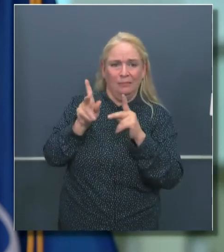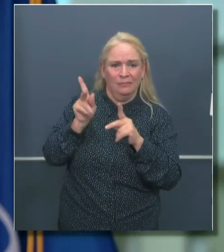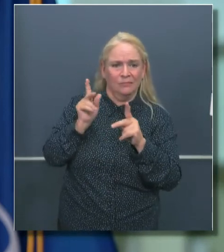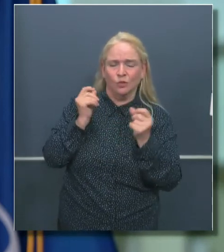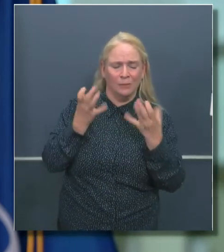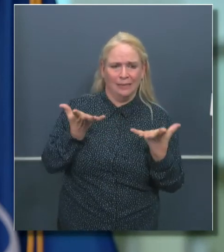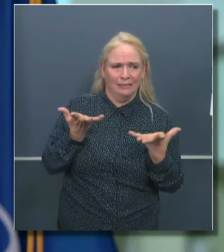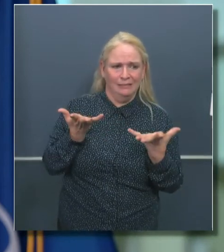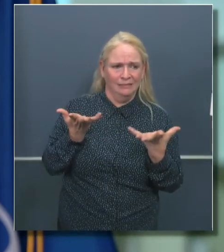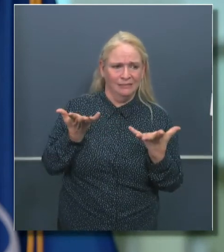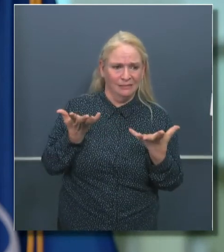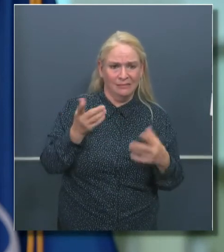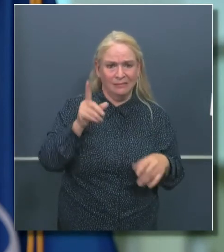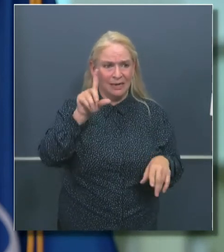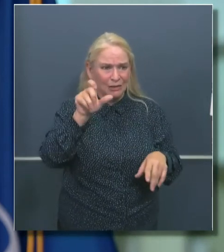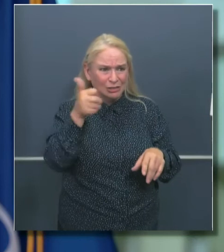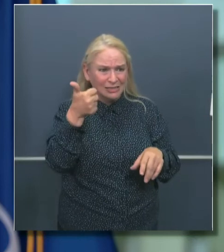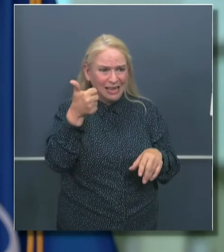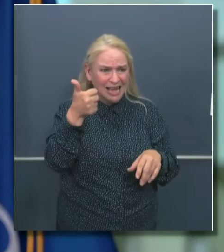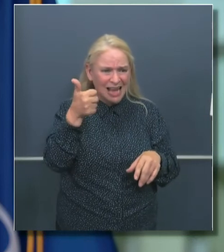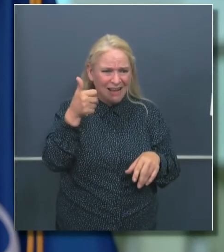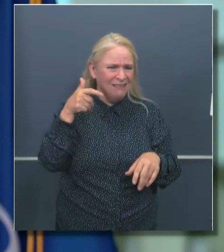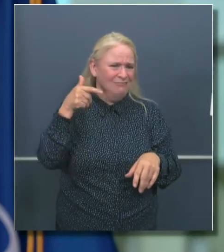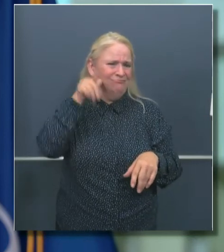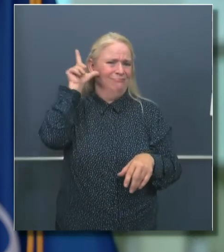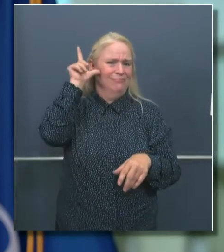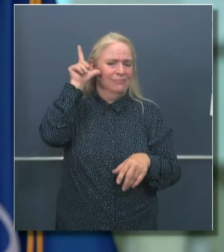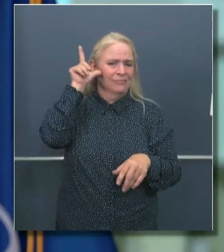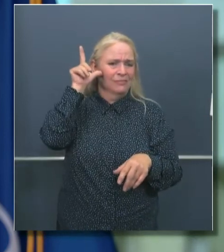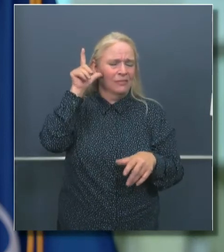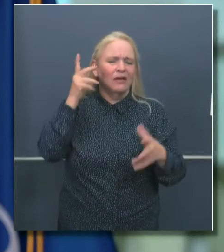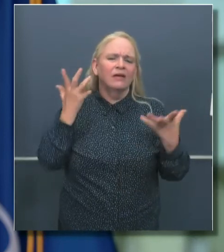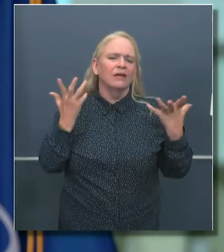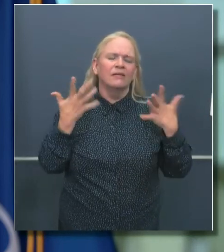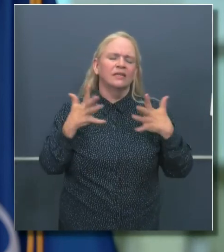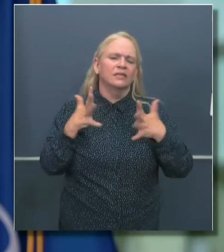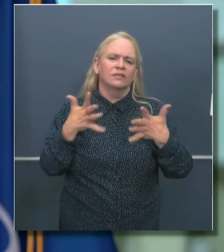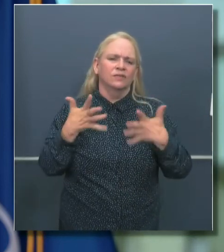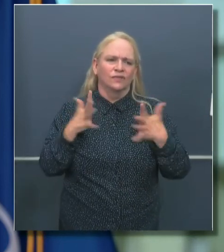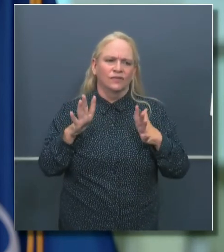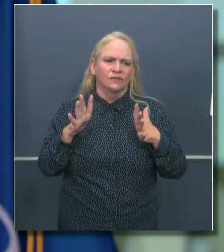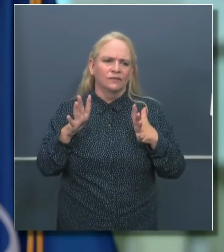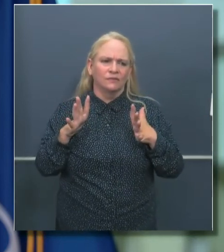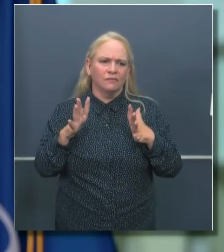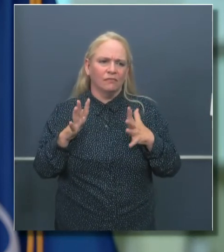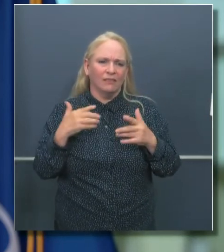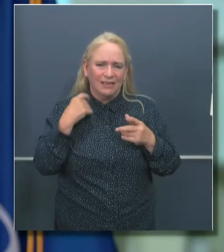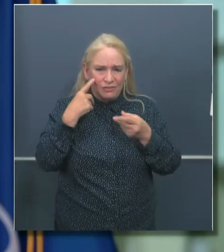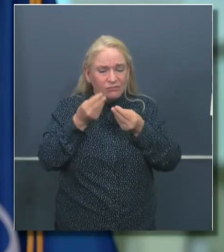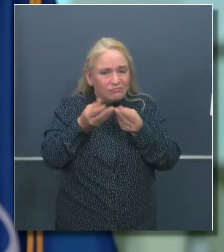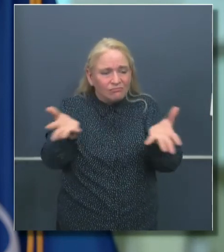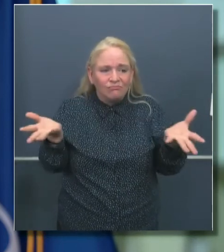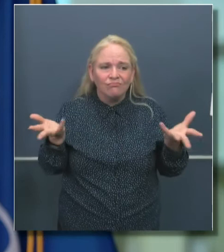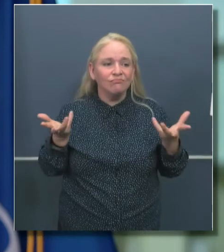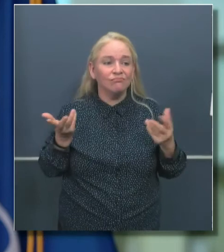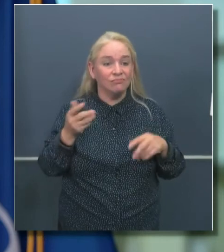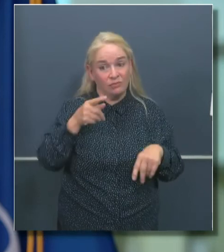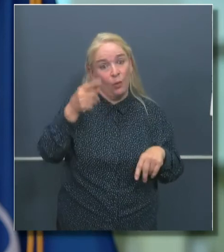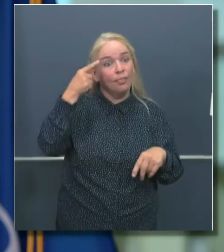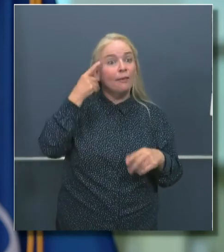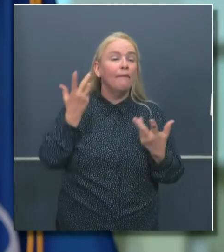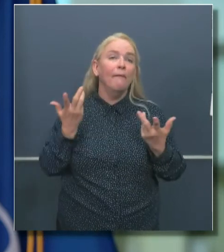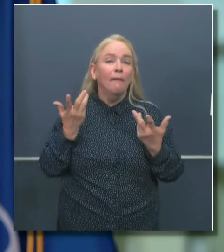110 lost their lives. And the reporting period that I provided you yesterday, don't think for a